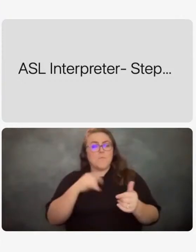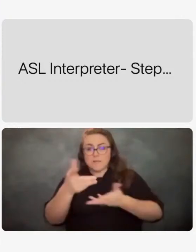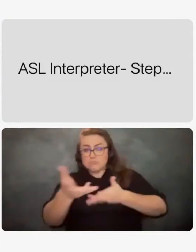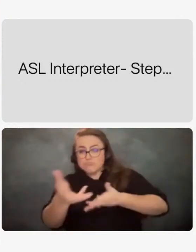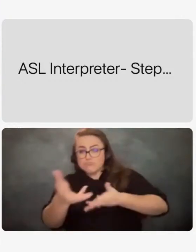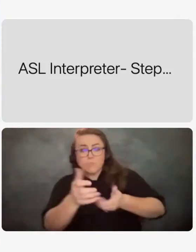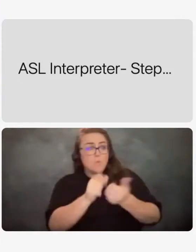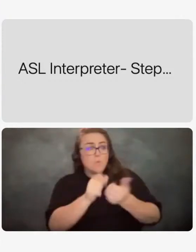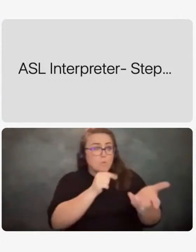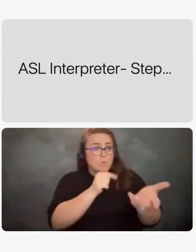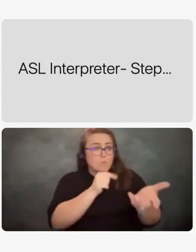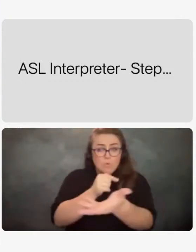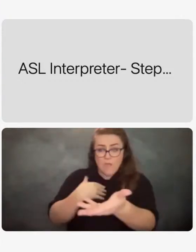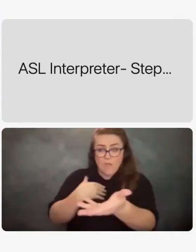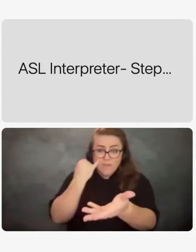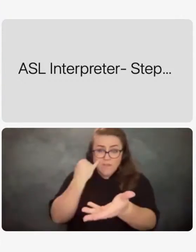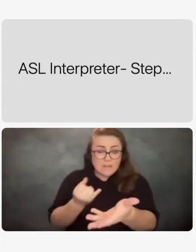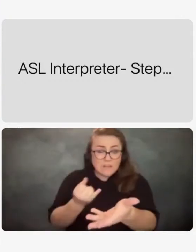in coming up with the best